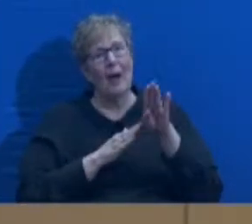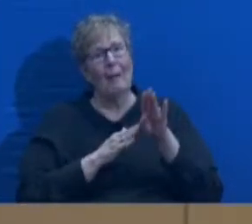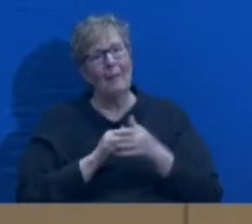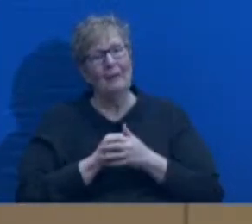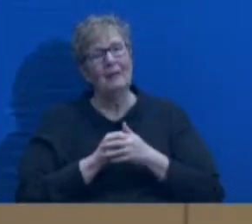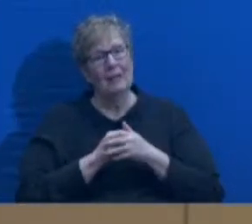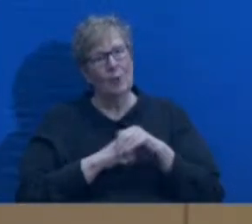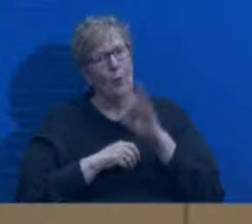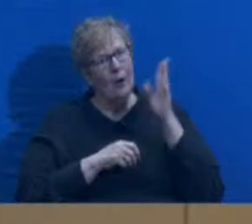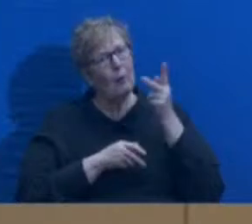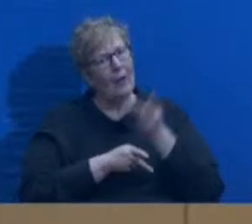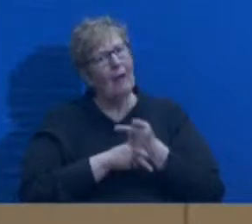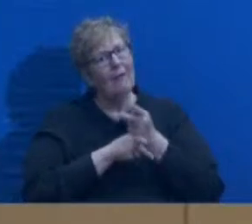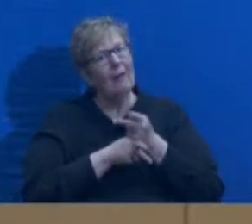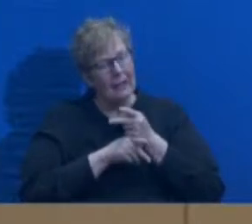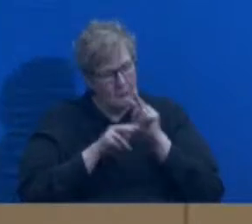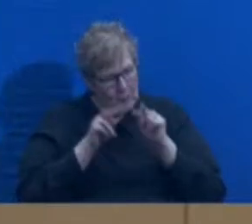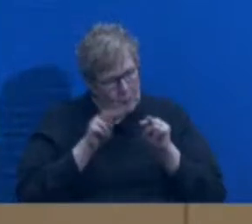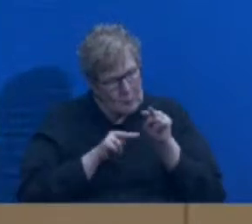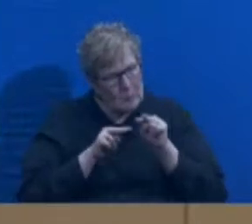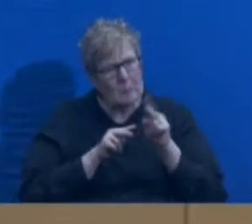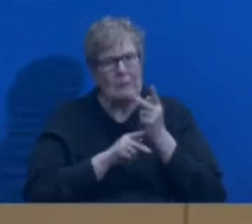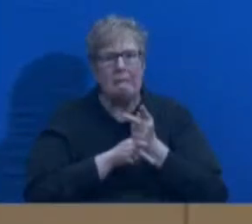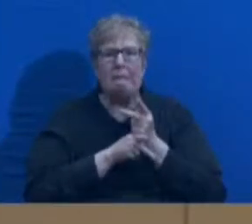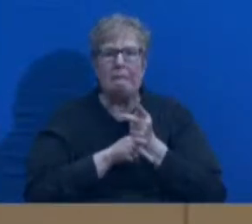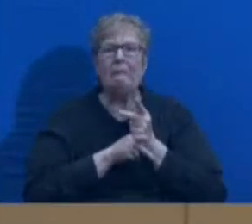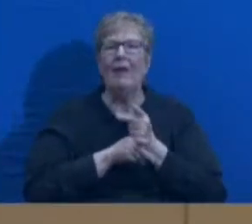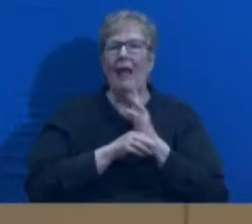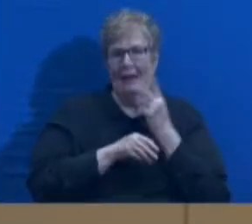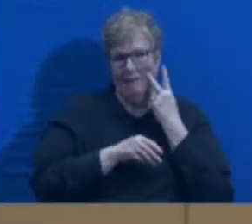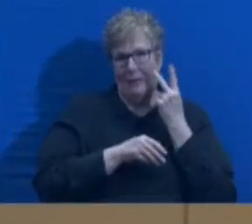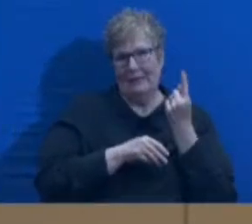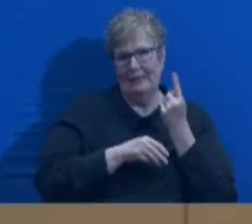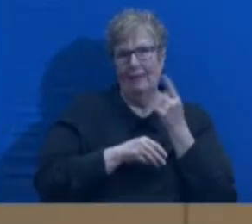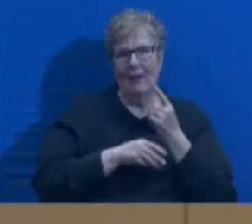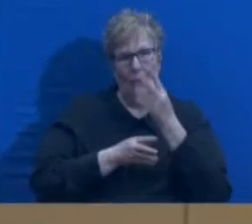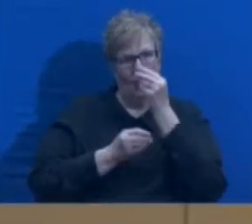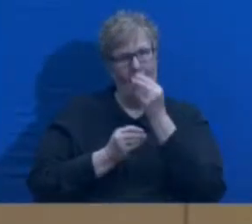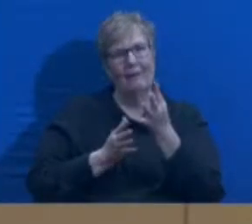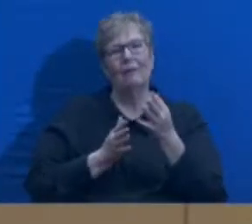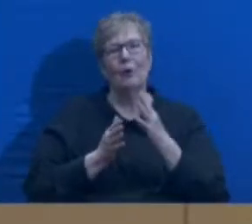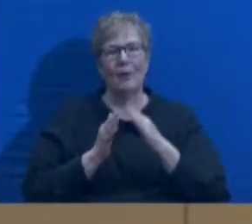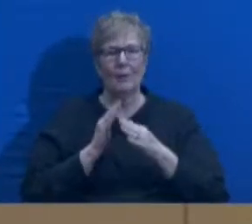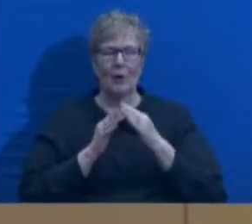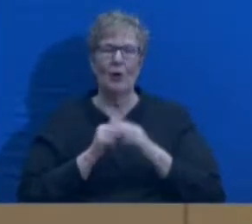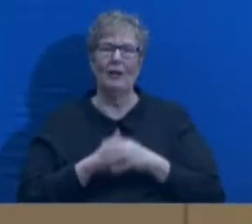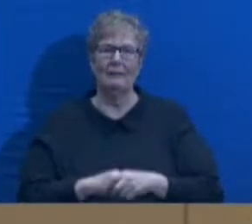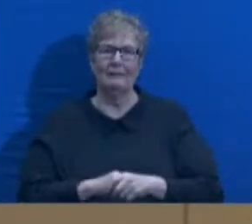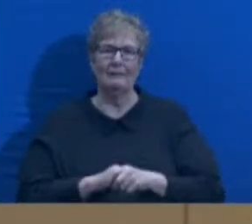that very carefully, and if we're seeing issues, we'll definitely report those to the community.